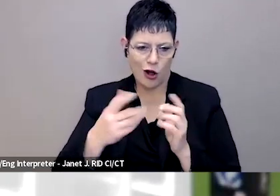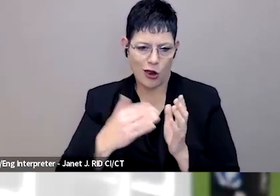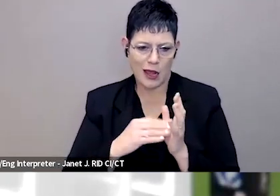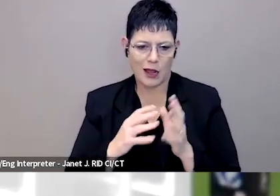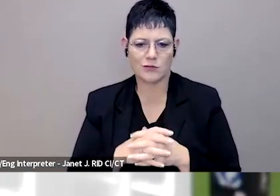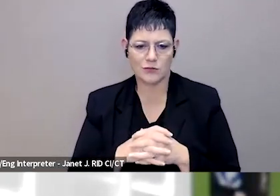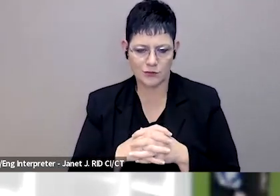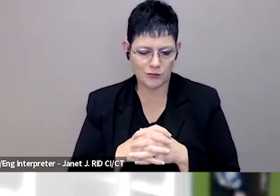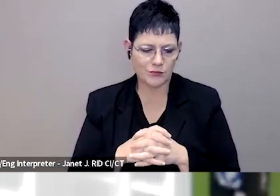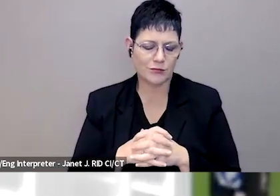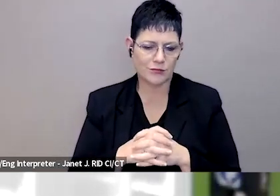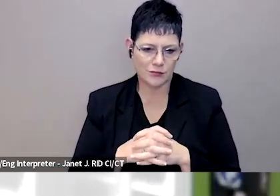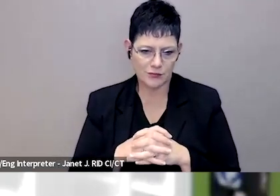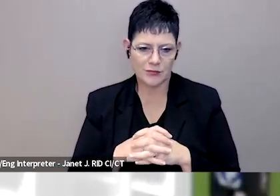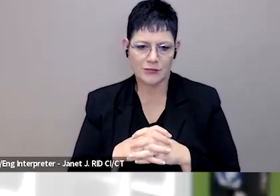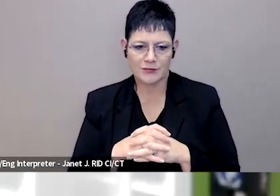Okay.